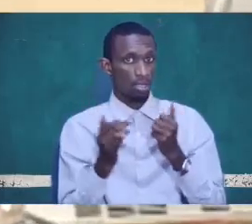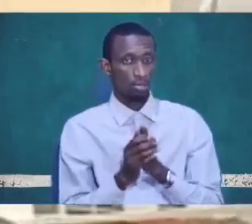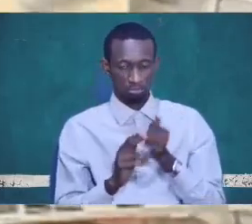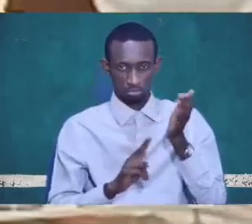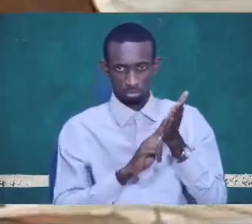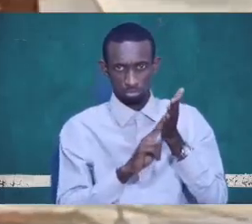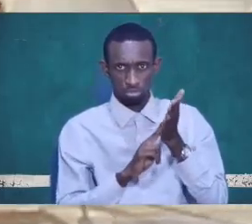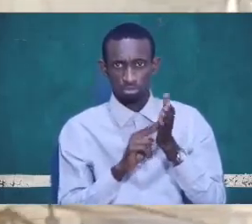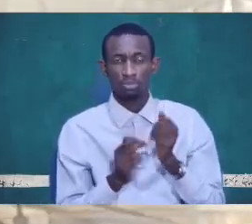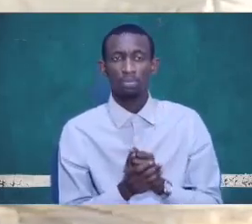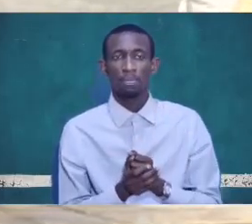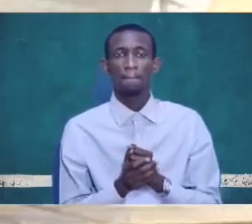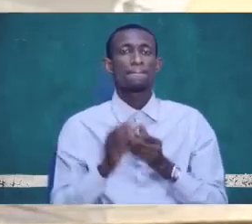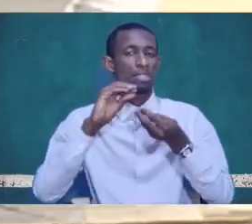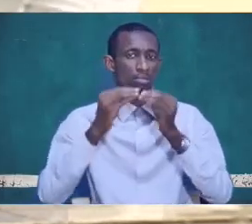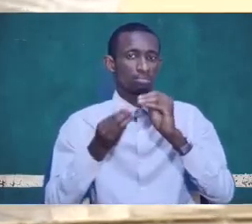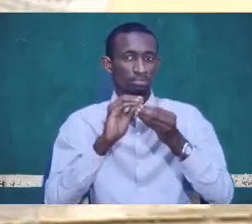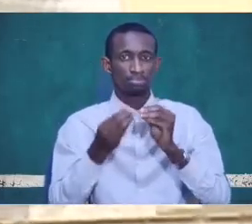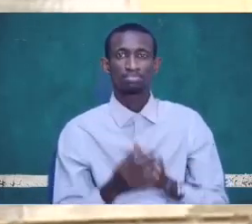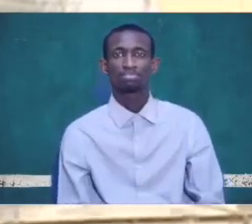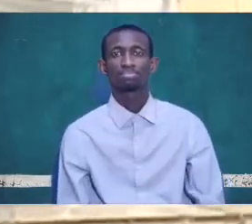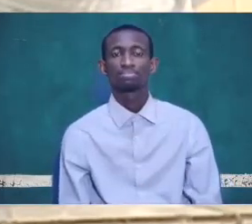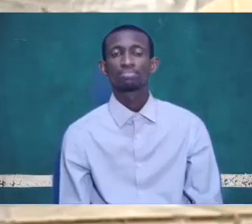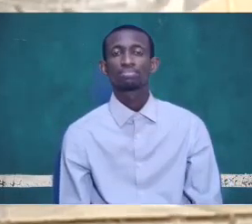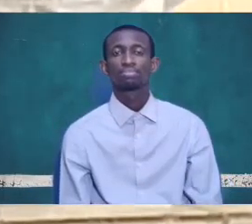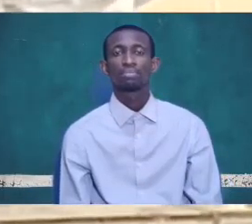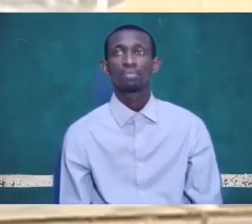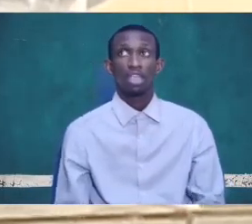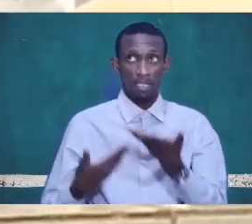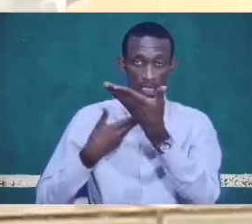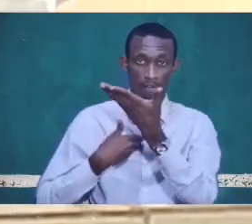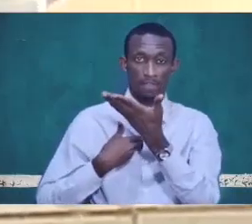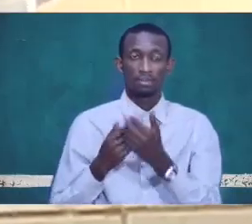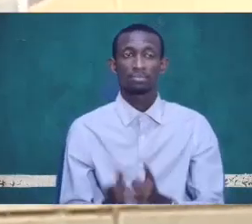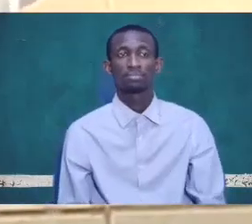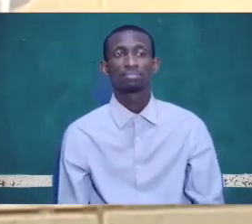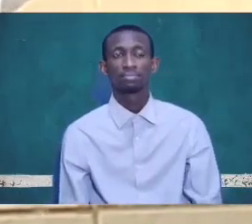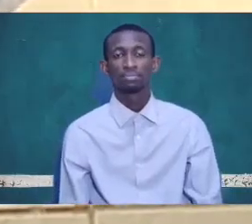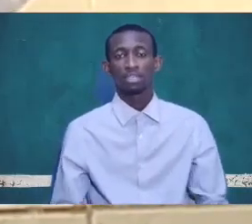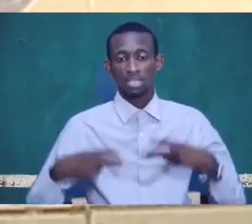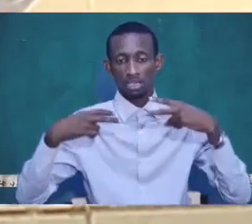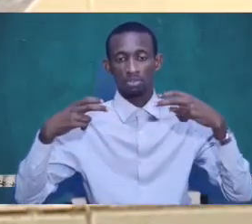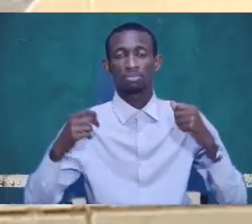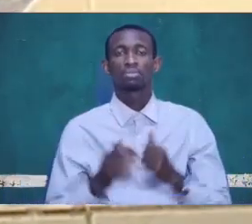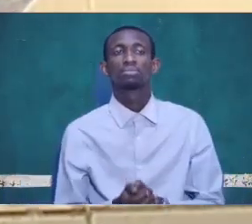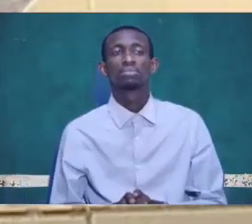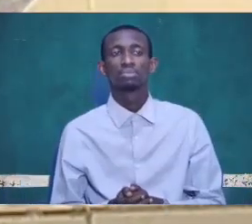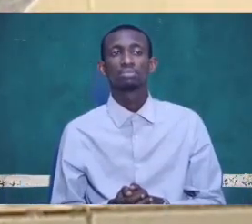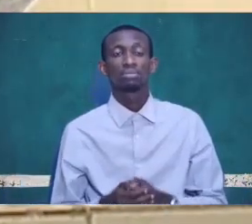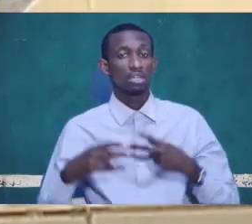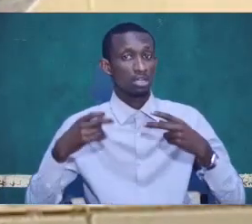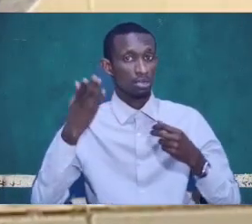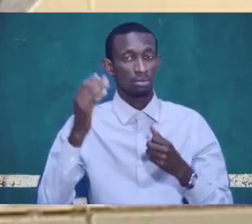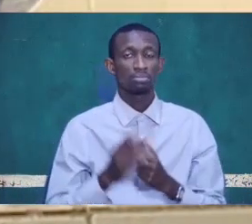use the numbers. We have an element, let us say we have an